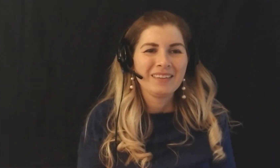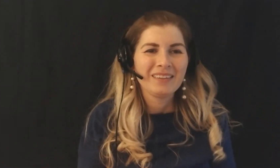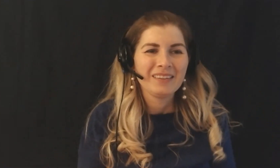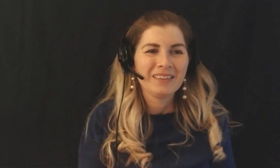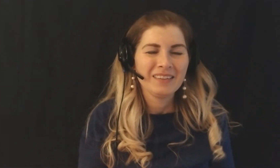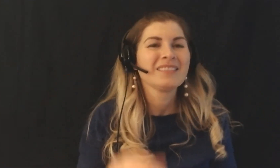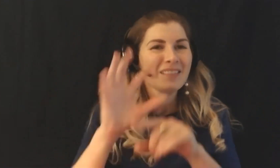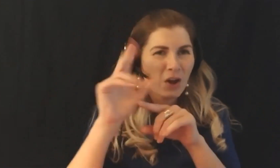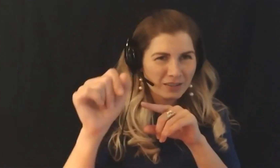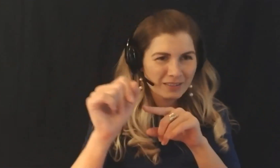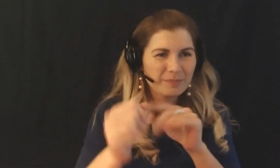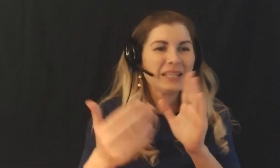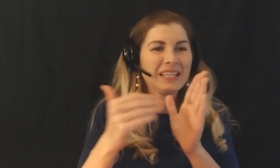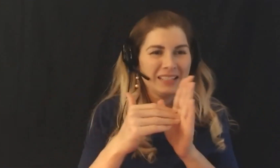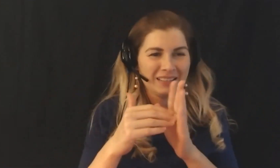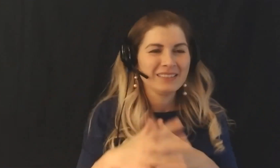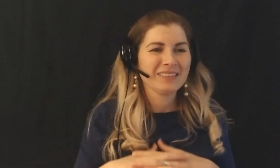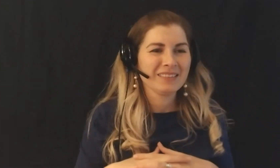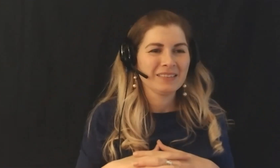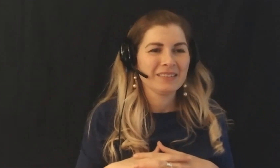Awesome, you can hide again.